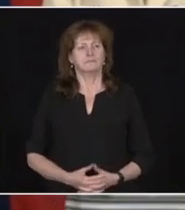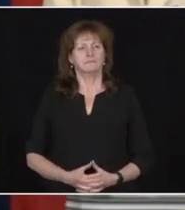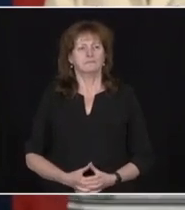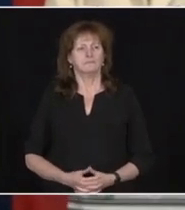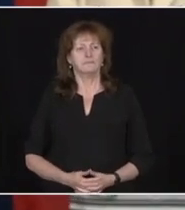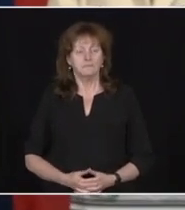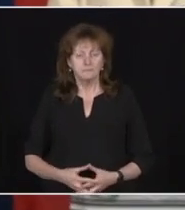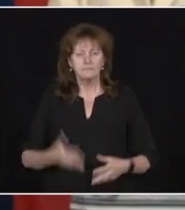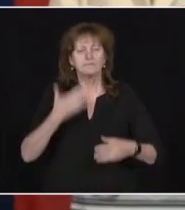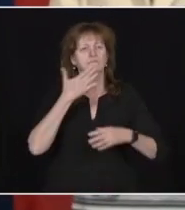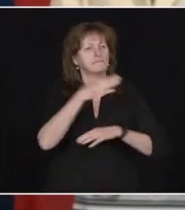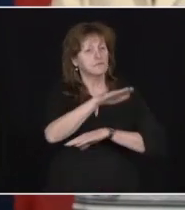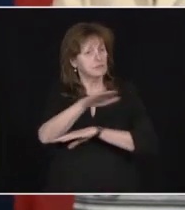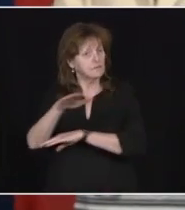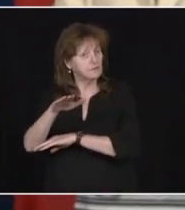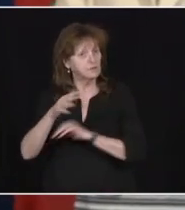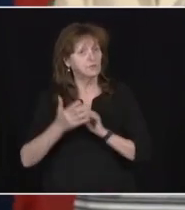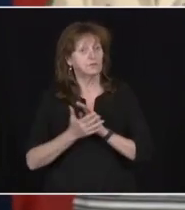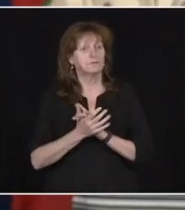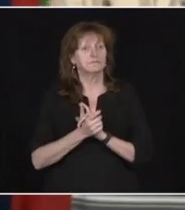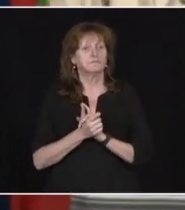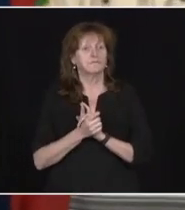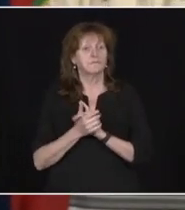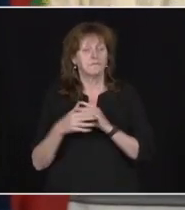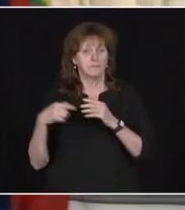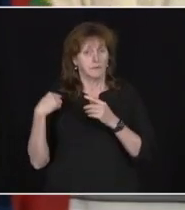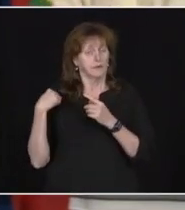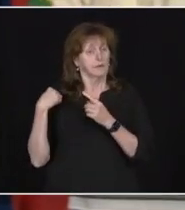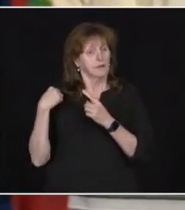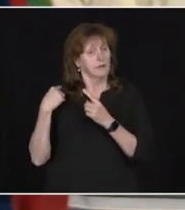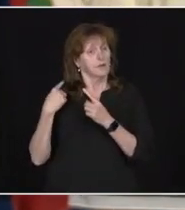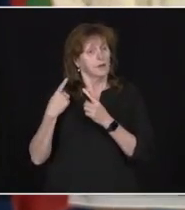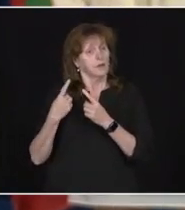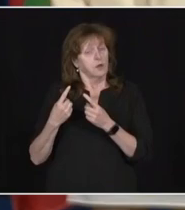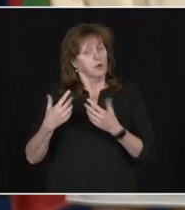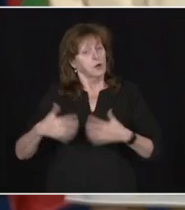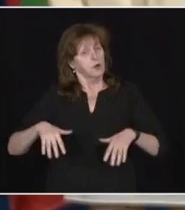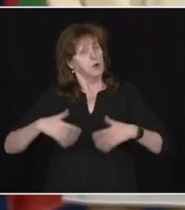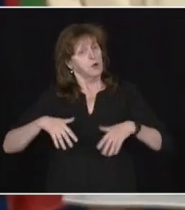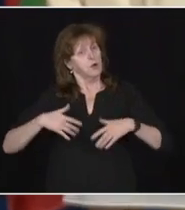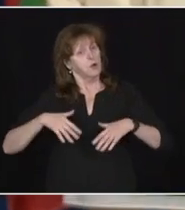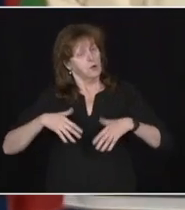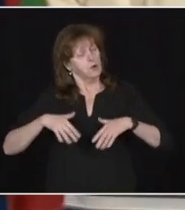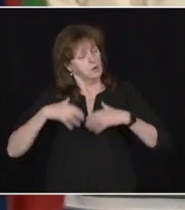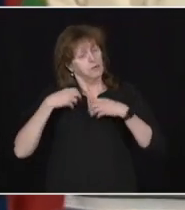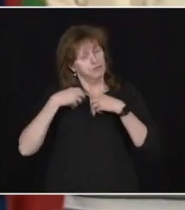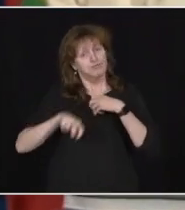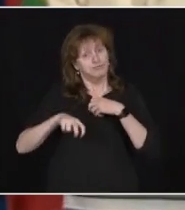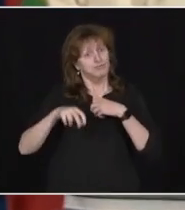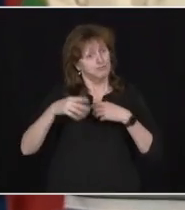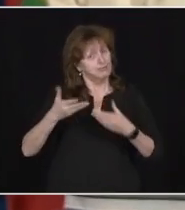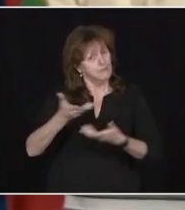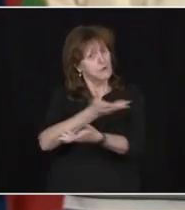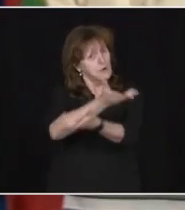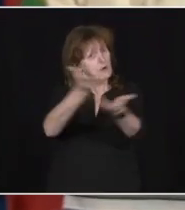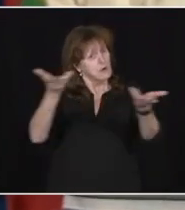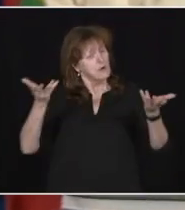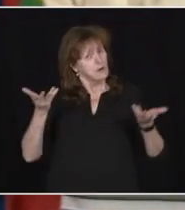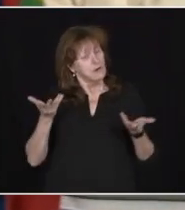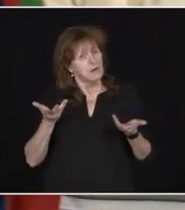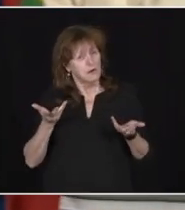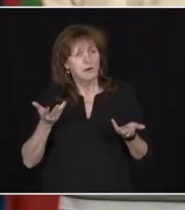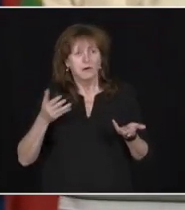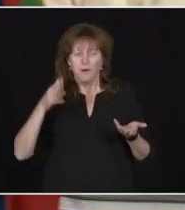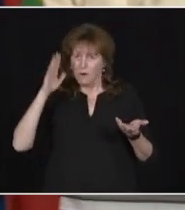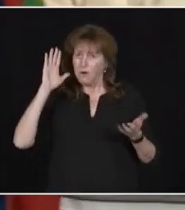Well, good afternoon. The last little while has been hard on all of us. I know the strain that this period has